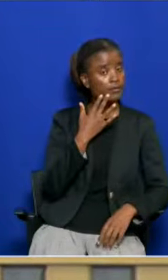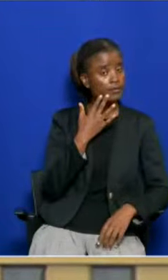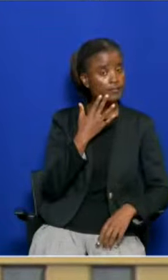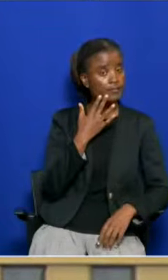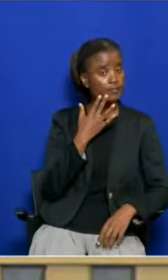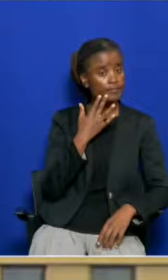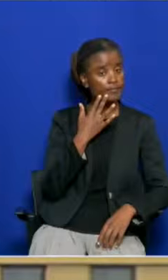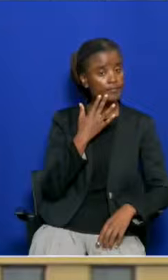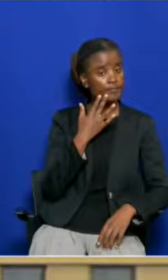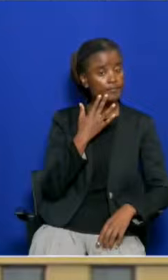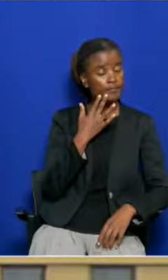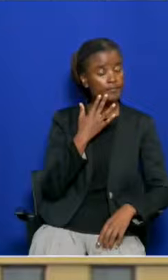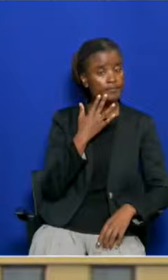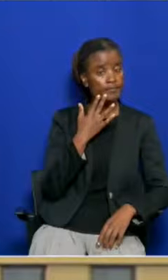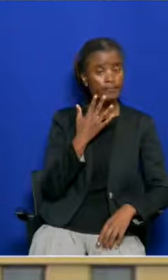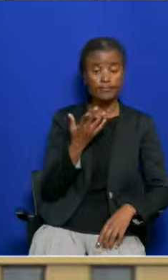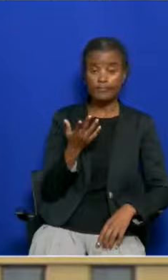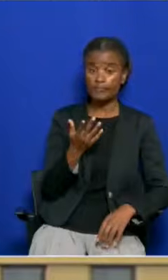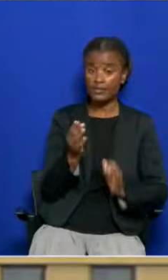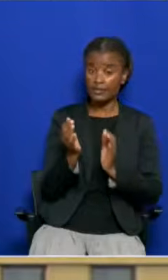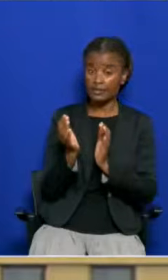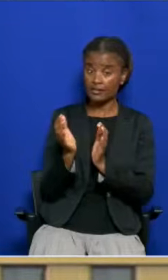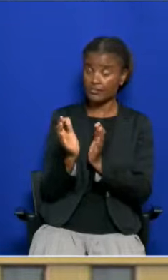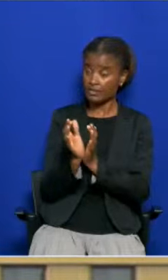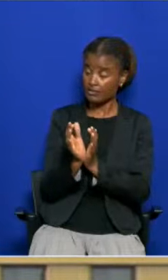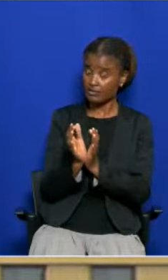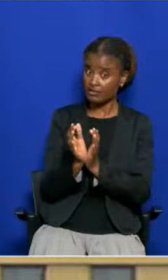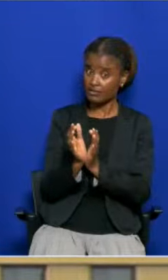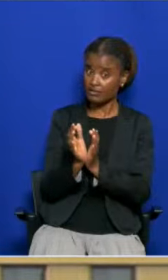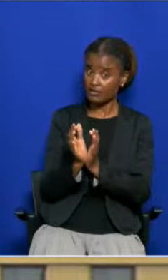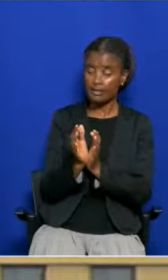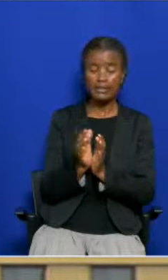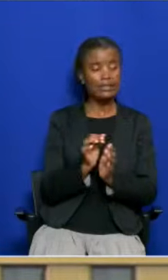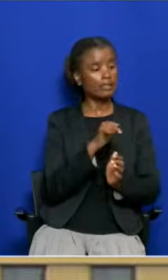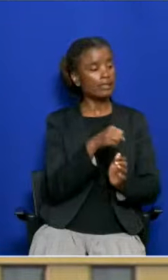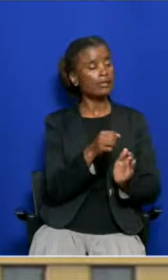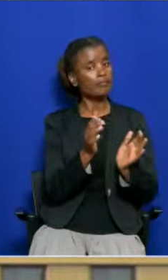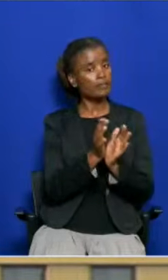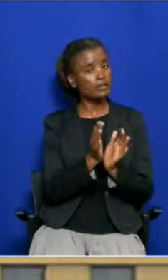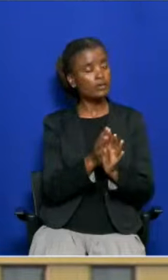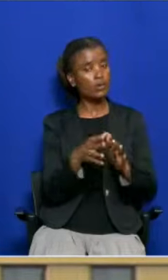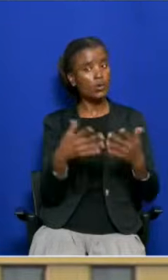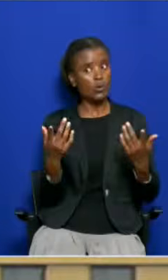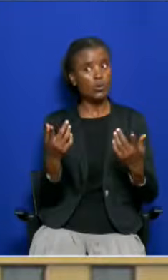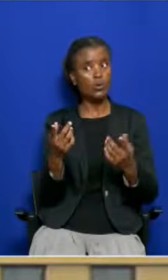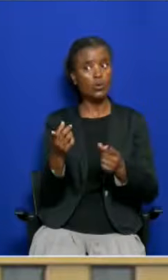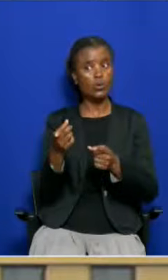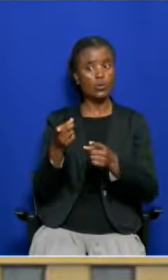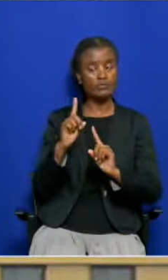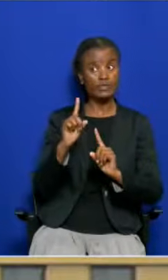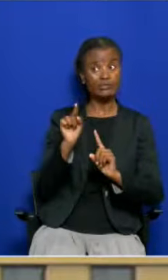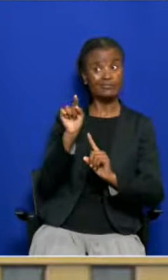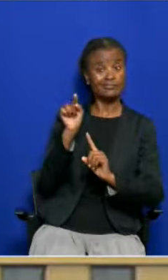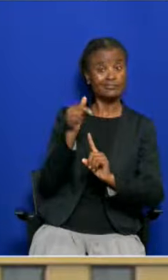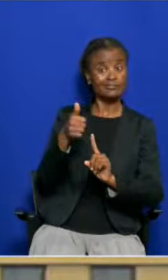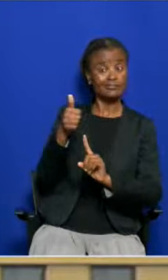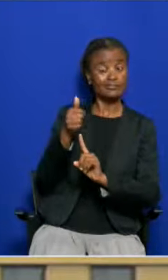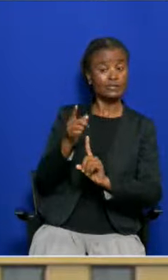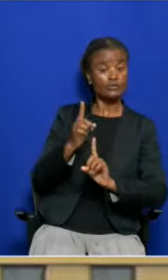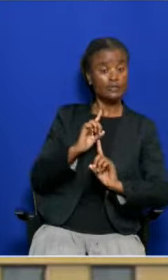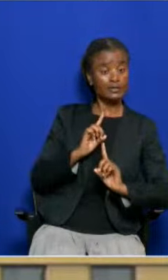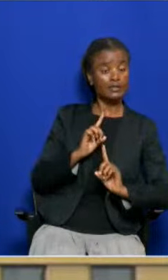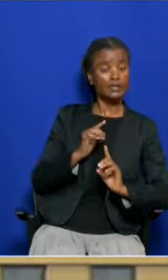That the meeting, Oh, well, the meeting or even the instruction to hold the meeting, because we haven't got to the meeting yet.